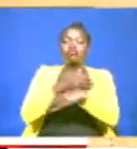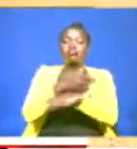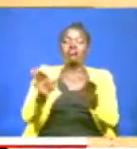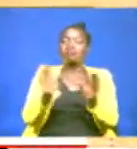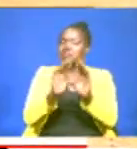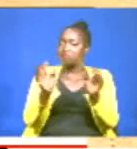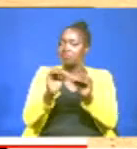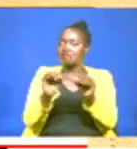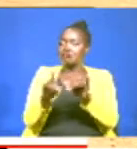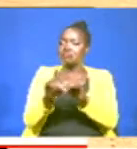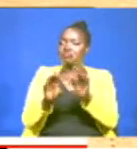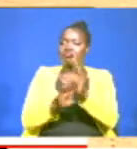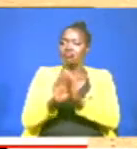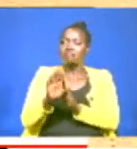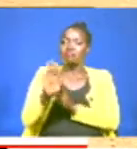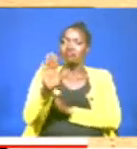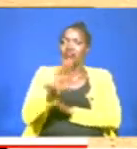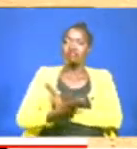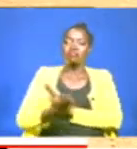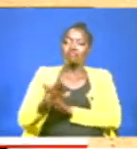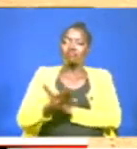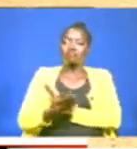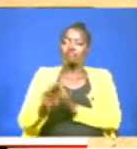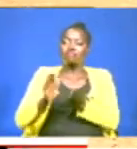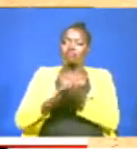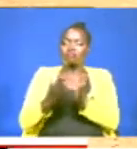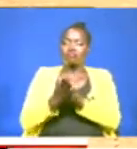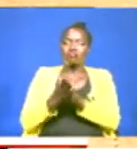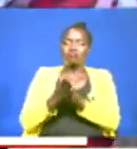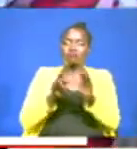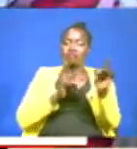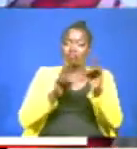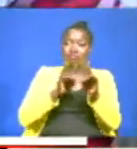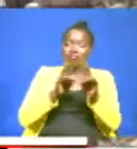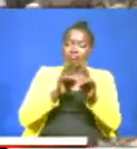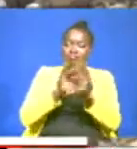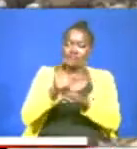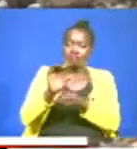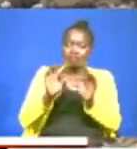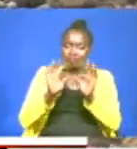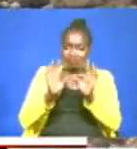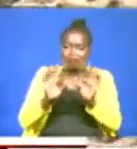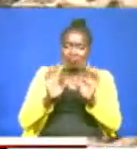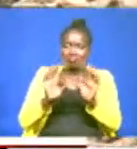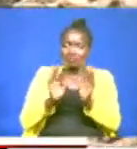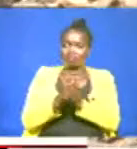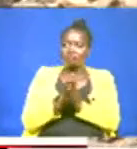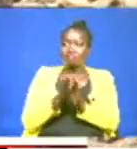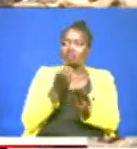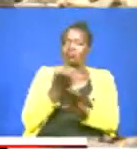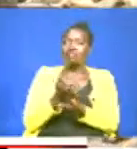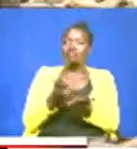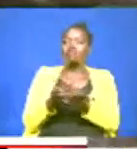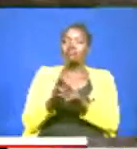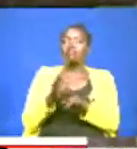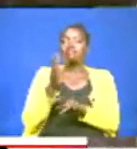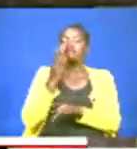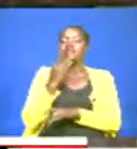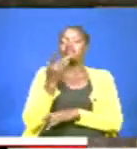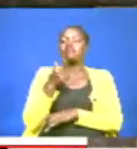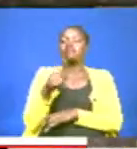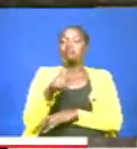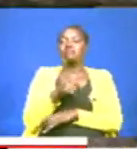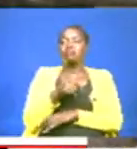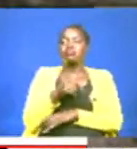well as developing the site, which has since become a tourist attraction. Sasa hiyo mawe ni kama maua yetu. Ndio